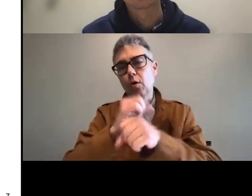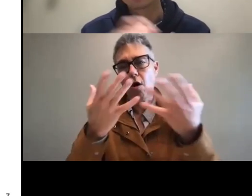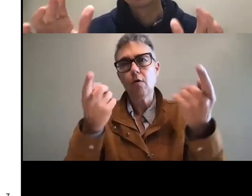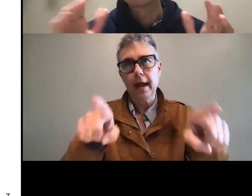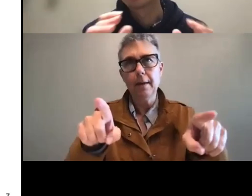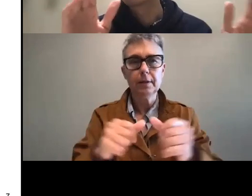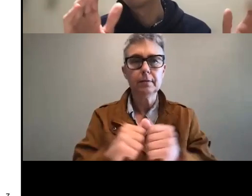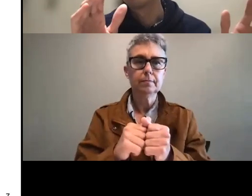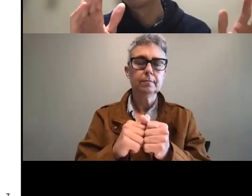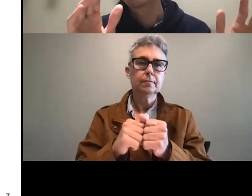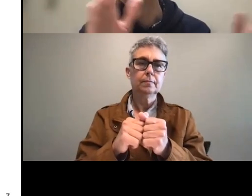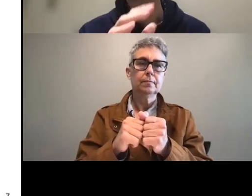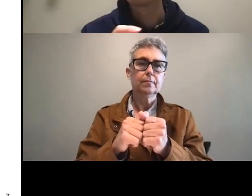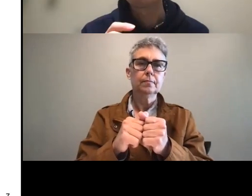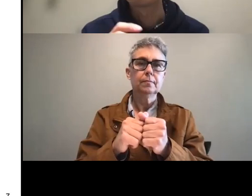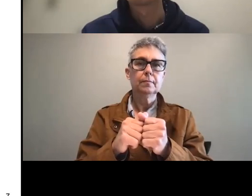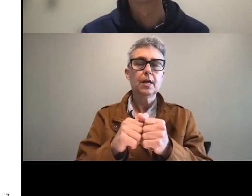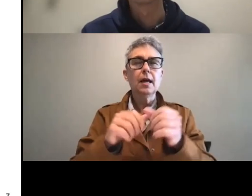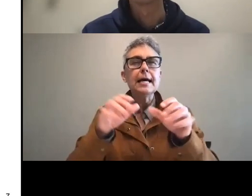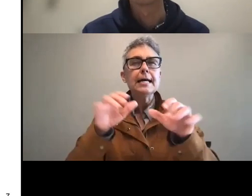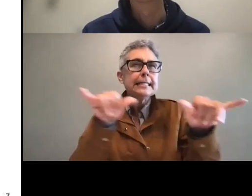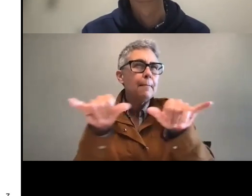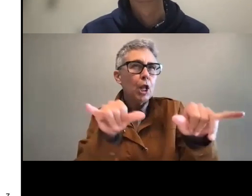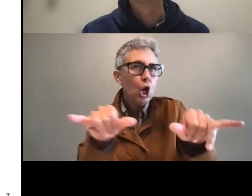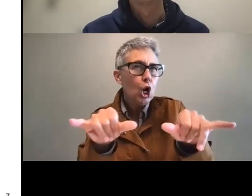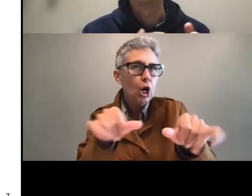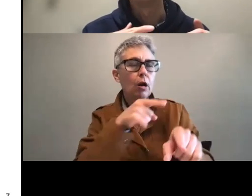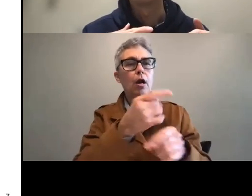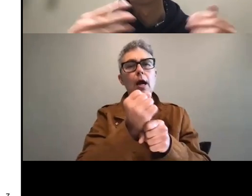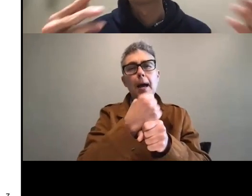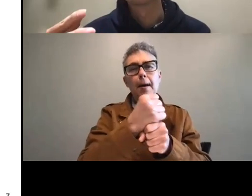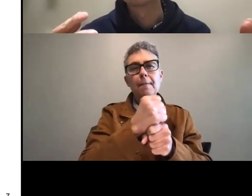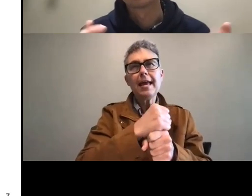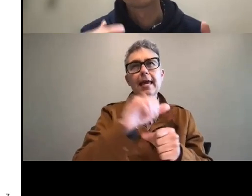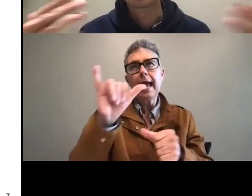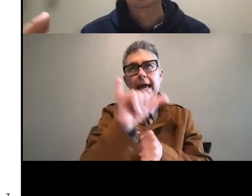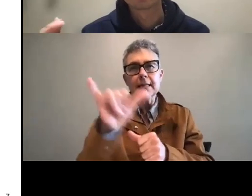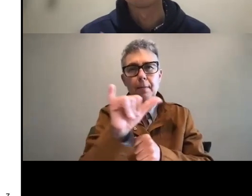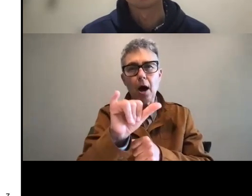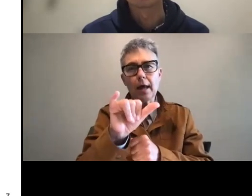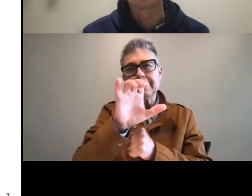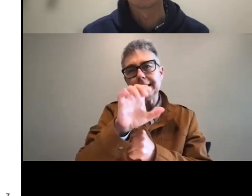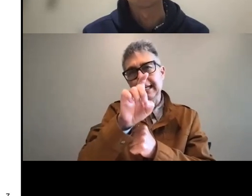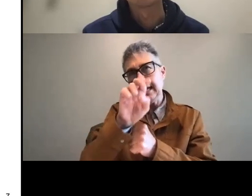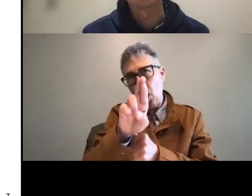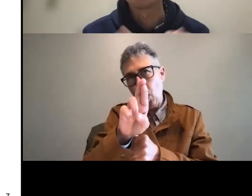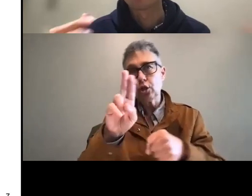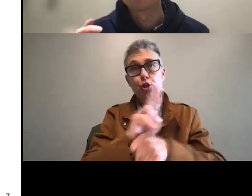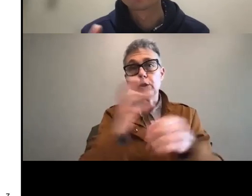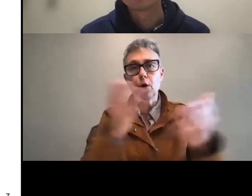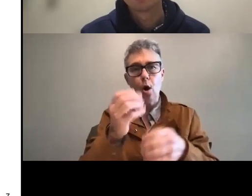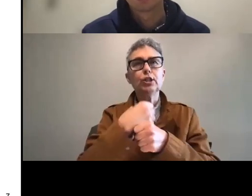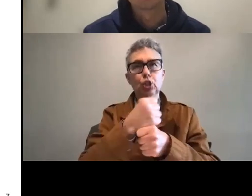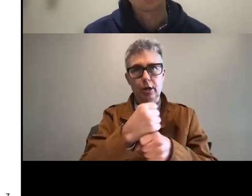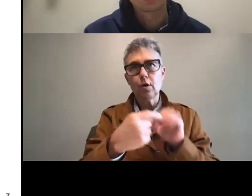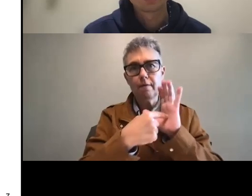that does kind of the same thing, generate antibody CDRs using generative